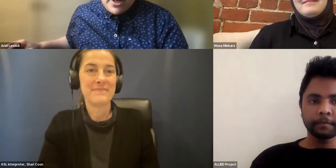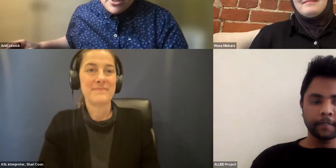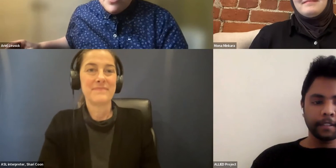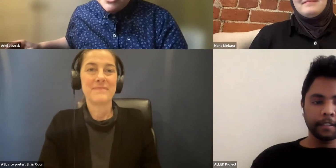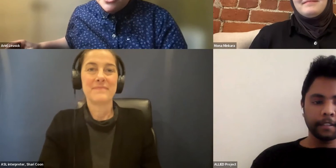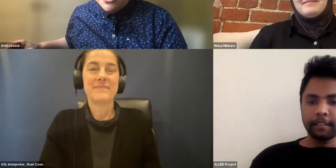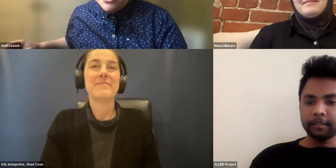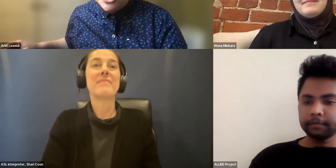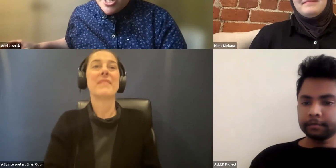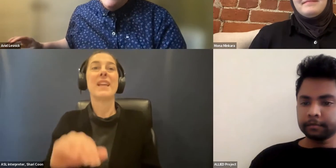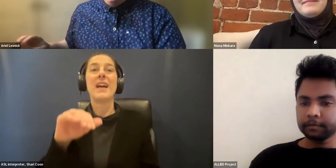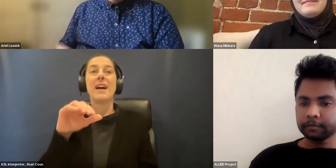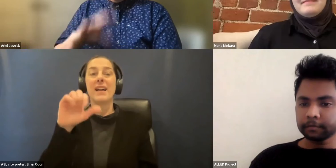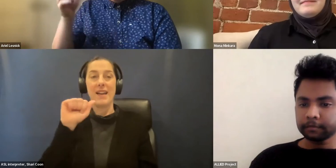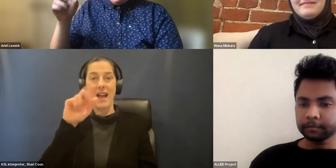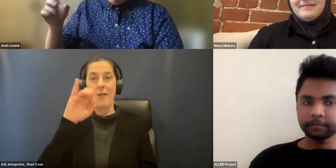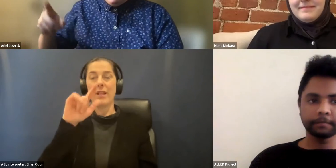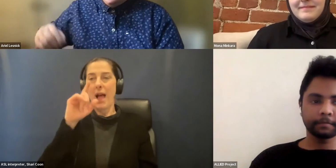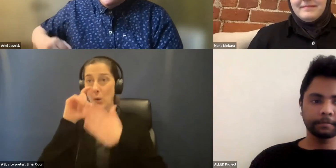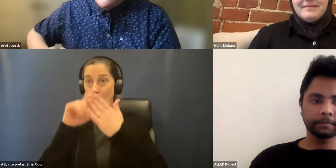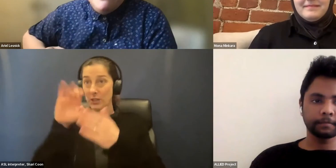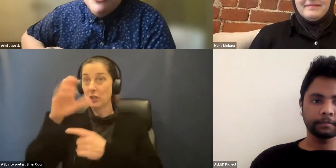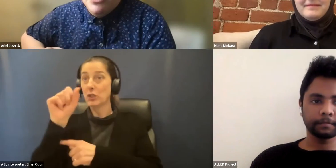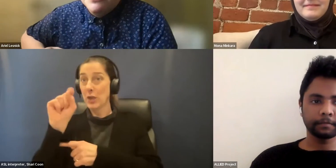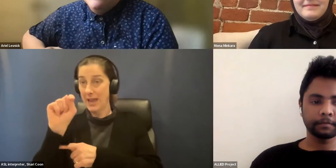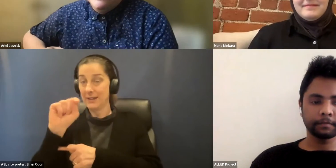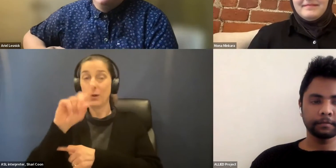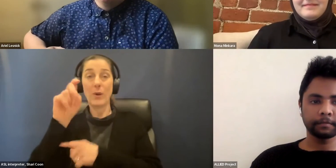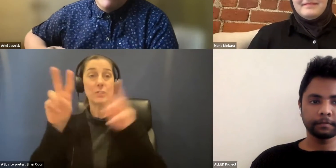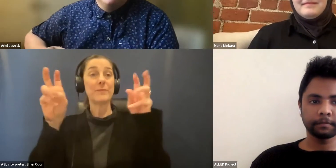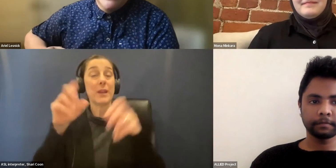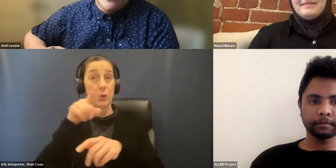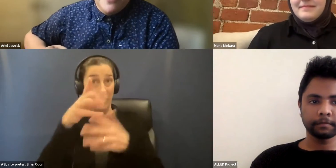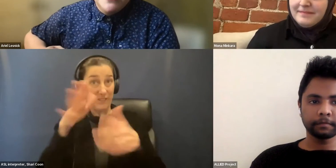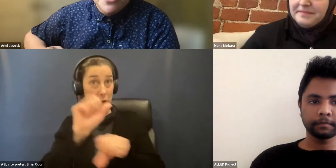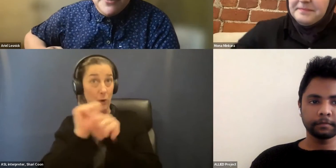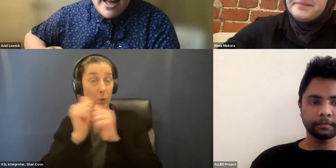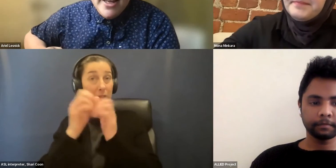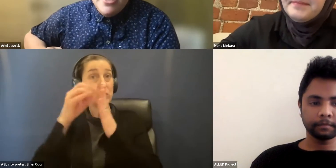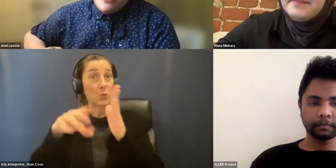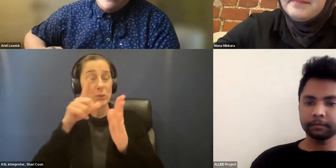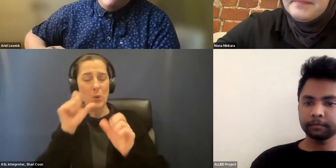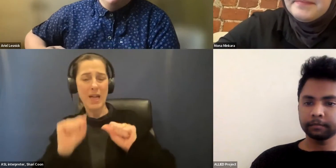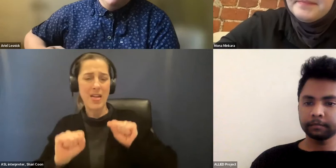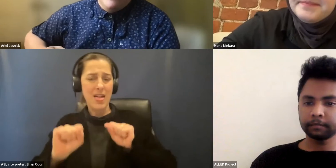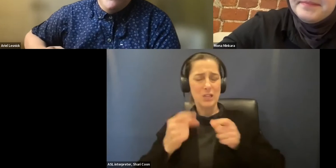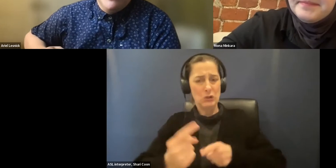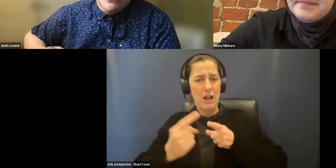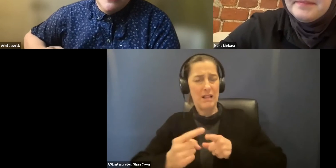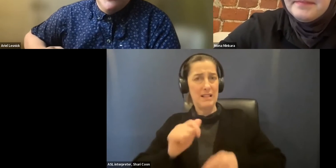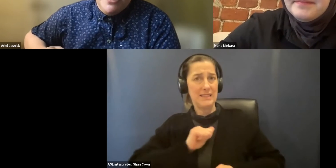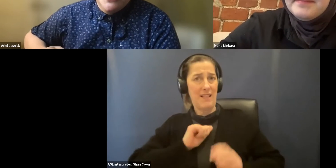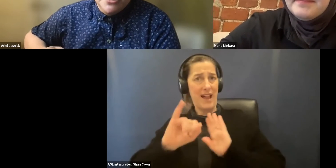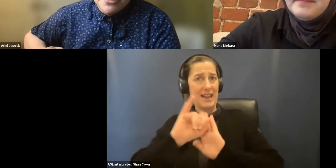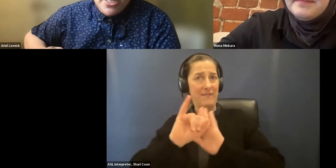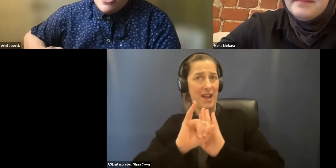Okay, I've got a question in the chat that was to everyone. So it says, have you worked with students who struggle to self-identify, and how have you helped them in